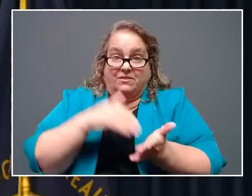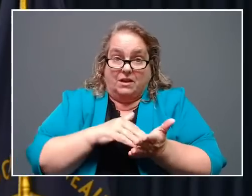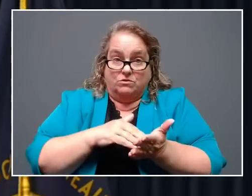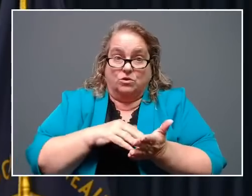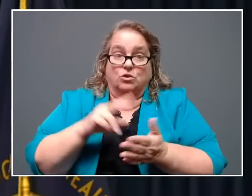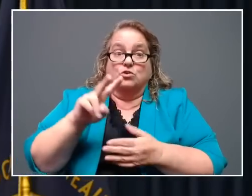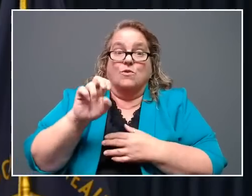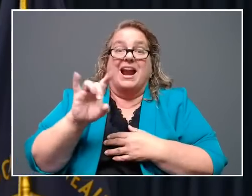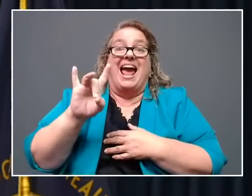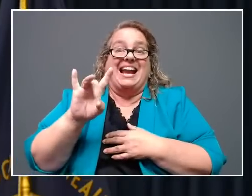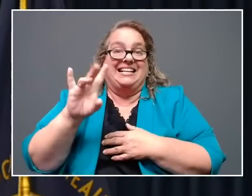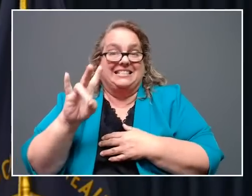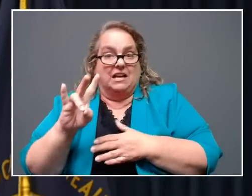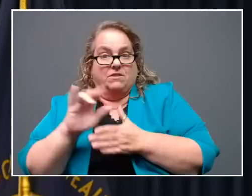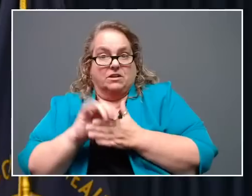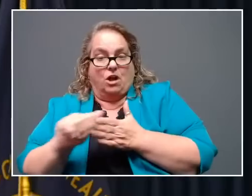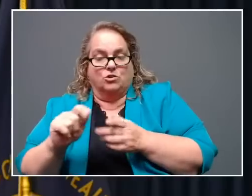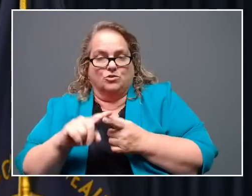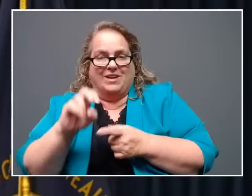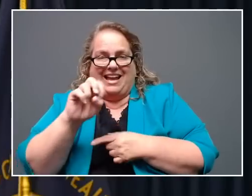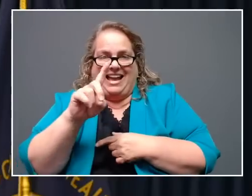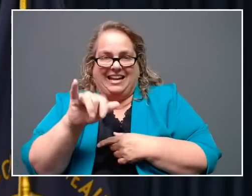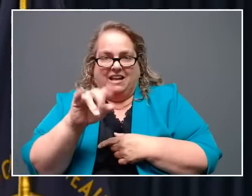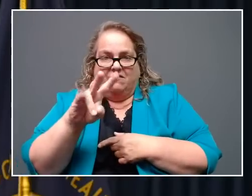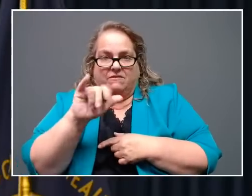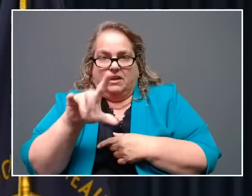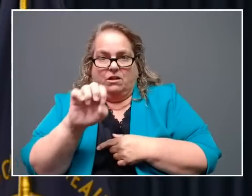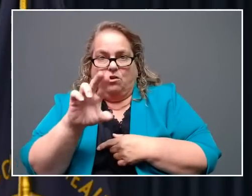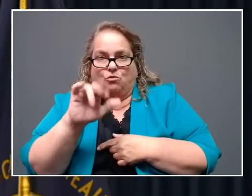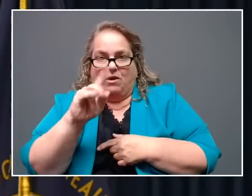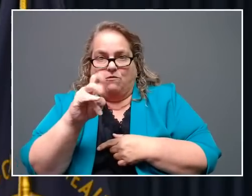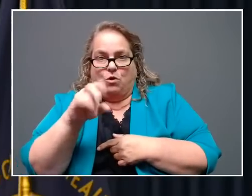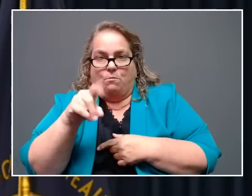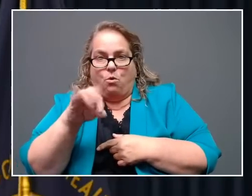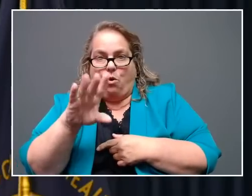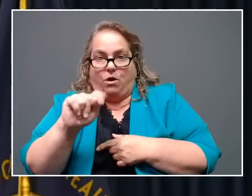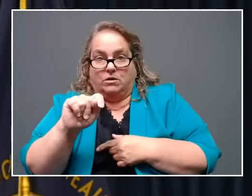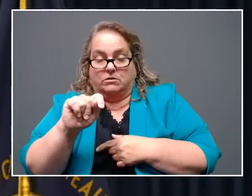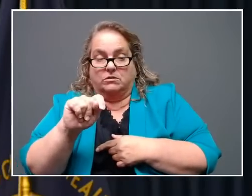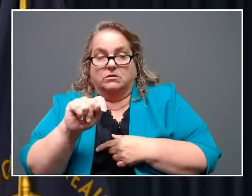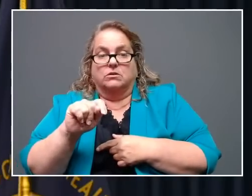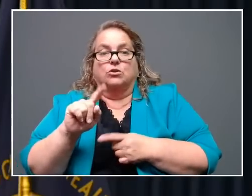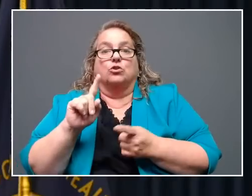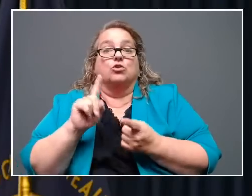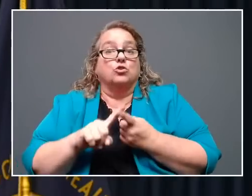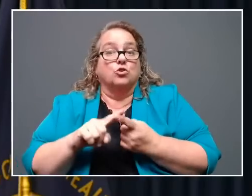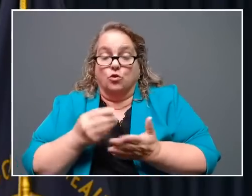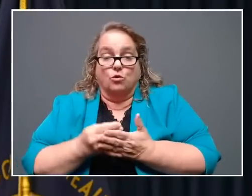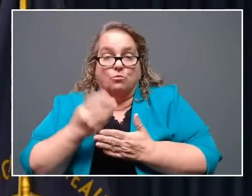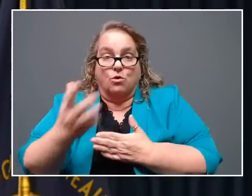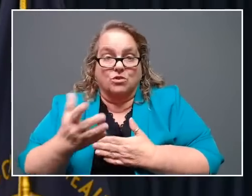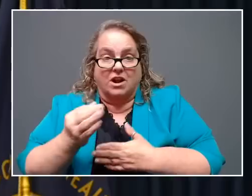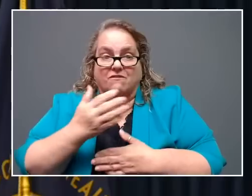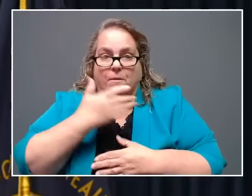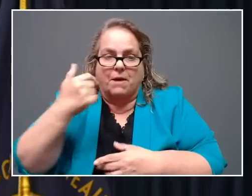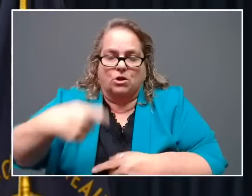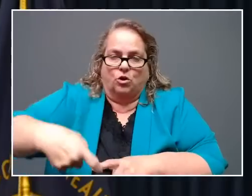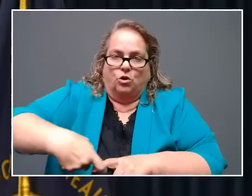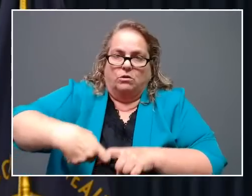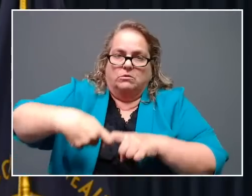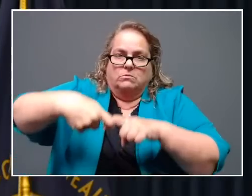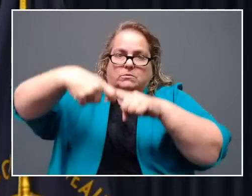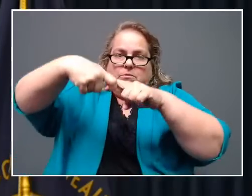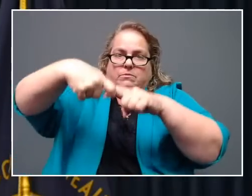$215,287 is going to the Eddyville Riverport and Industrial Development Authority. It's going to go towards the purchase of a better winch system for loading and unloading